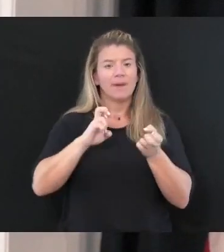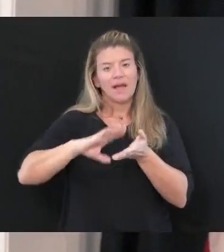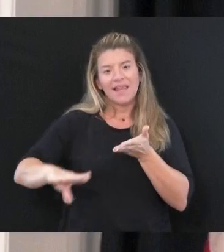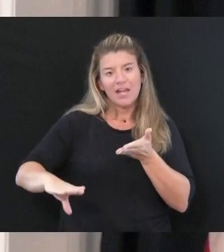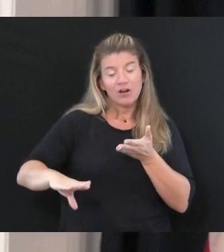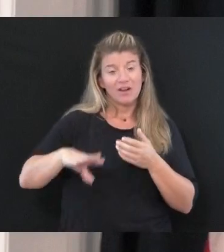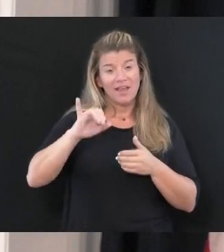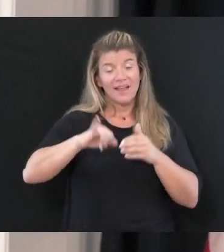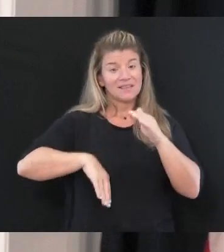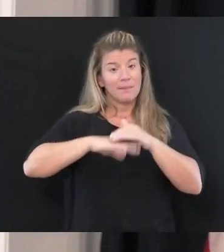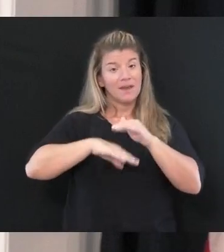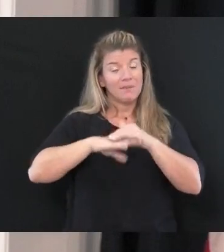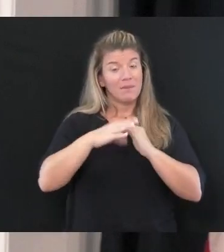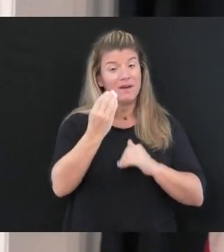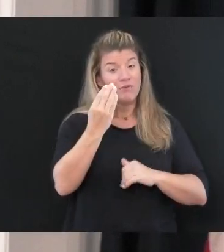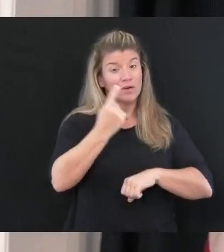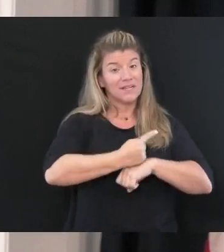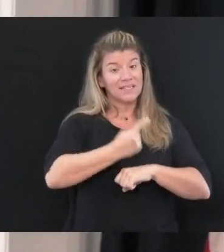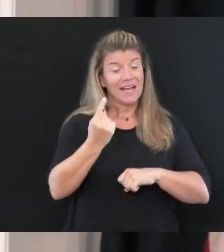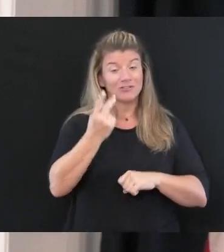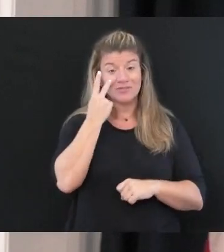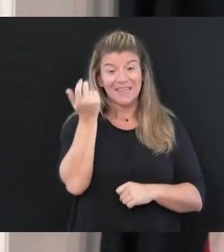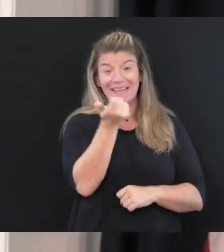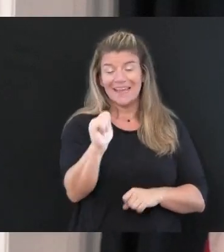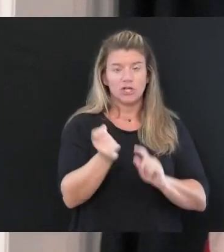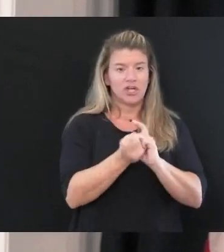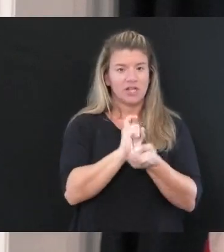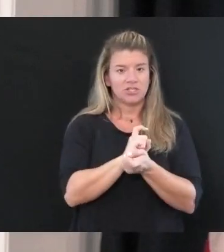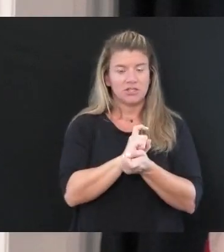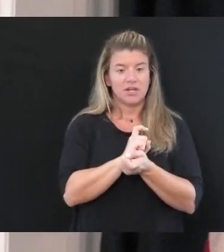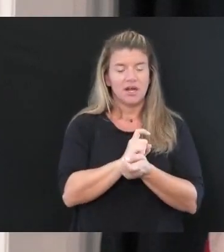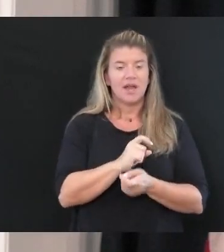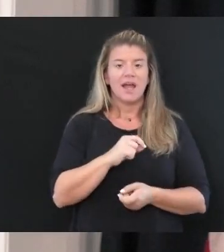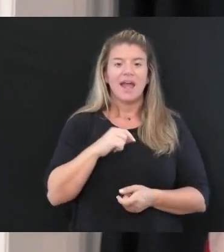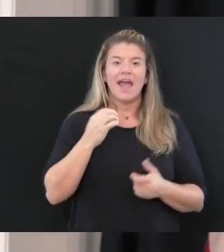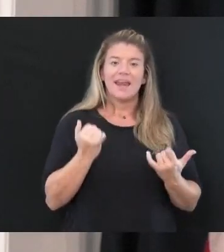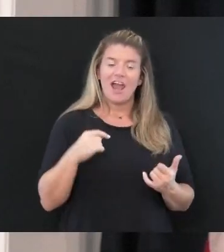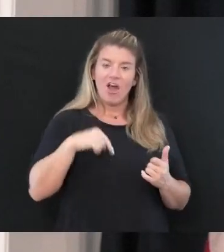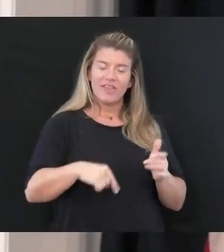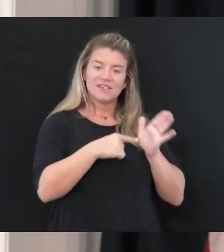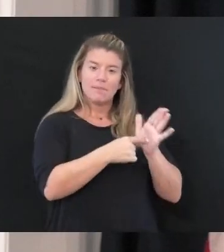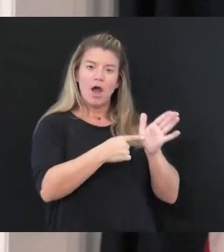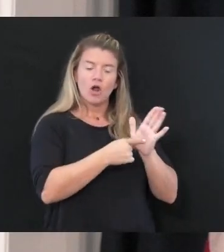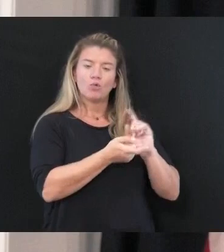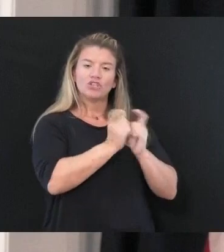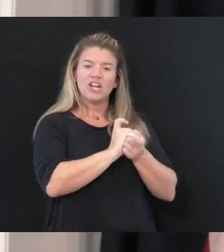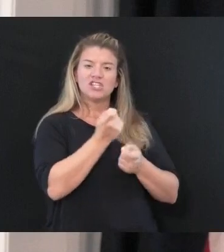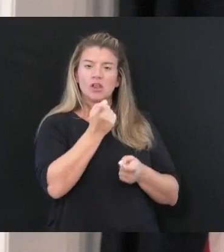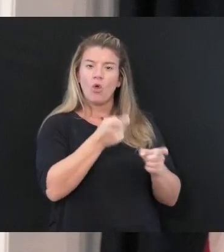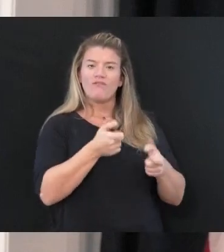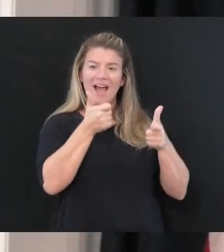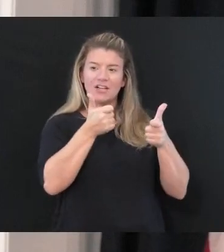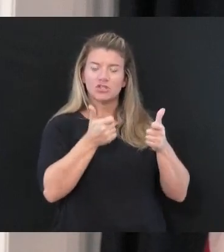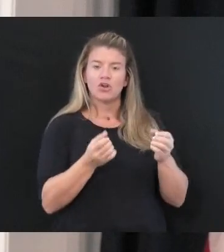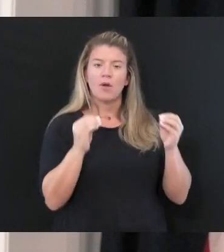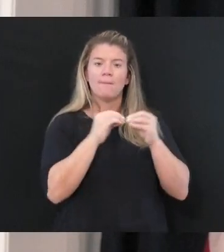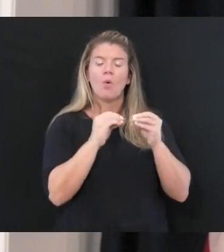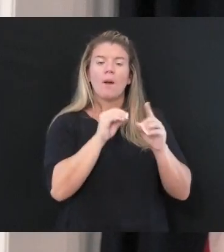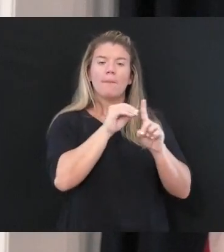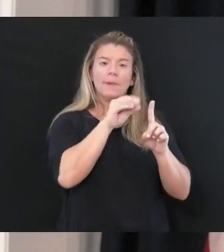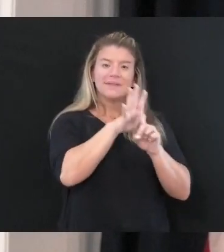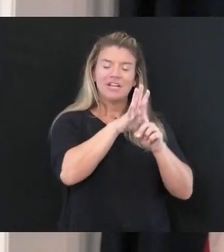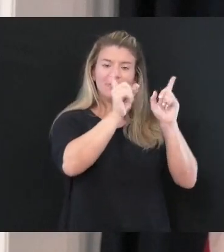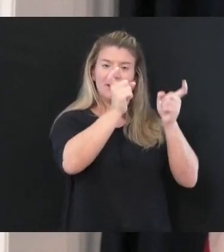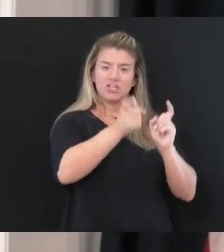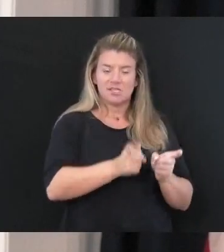minimum of 14 days to see any change. And this model changes things much more rapidly and does it on a population